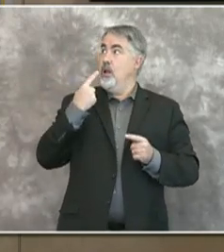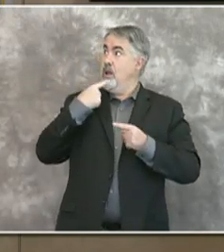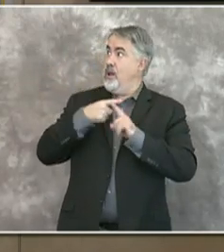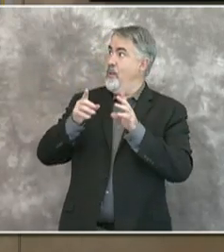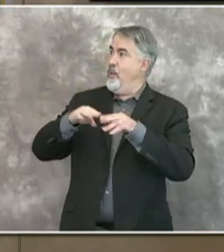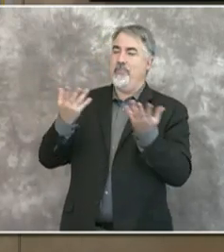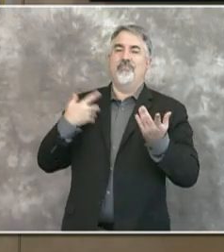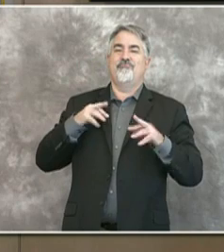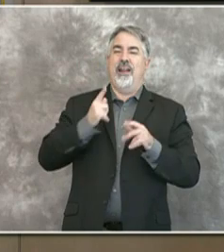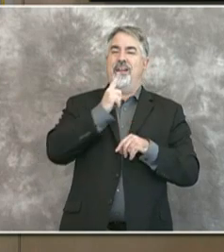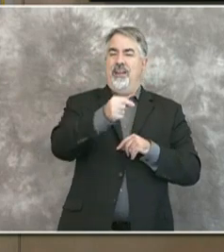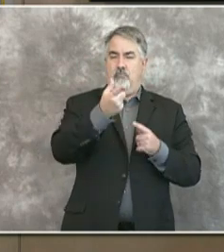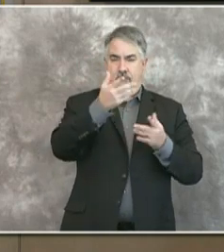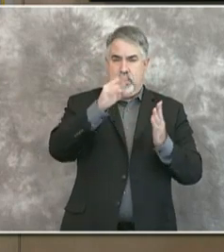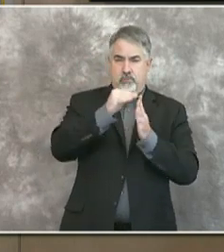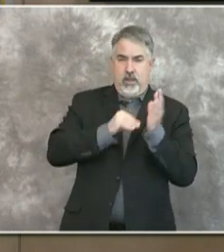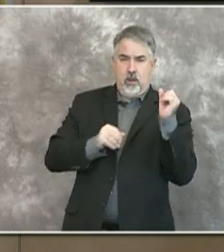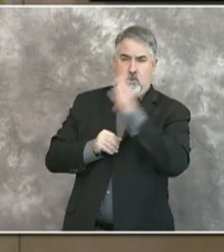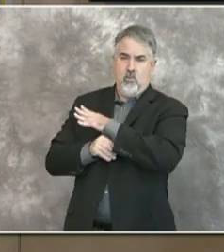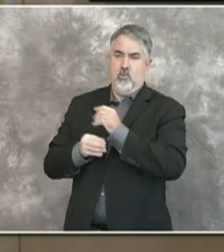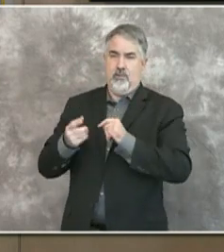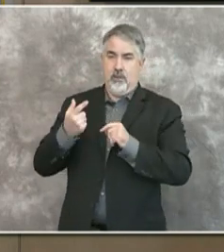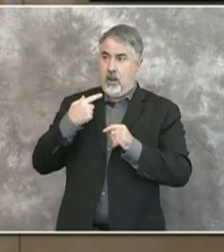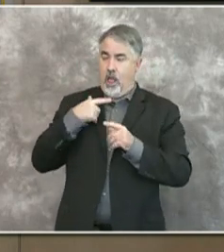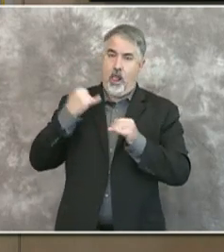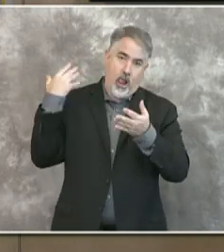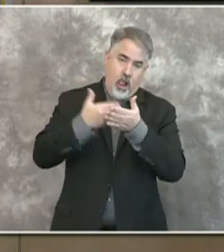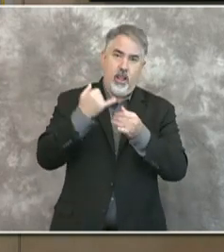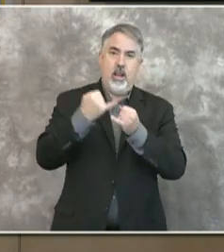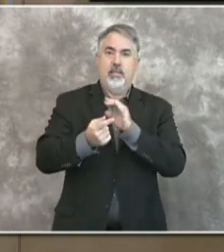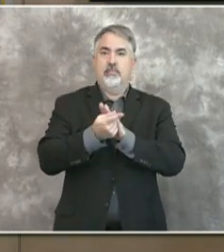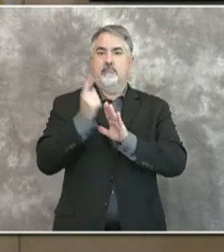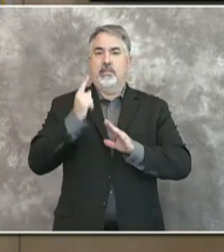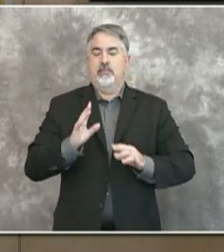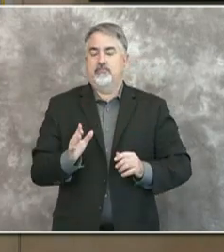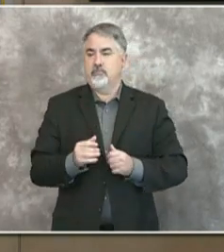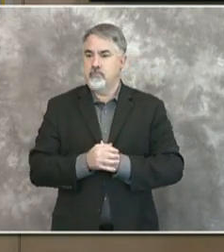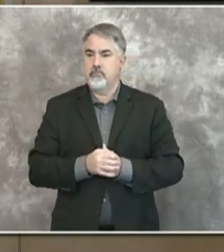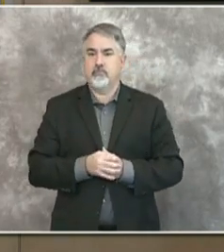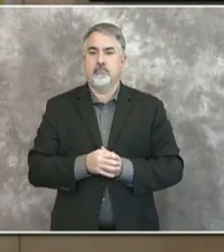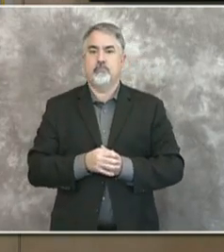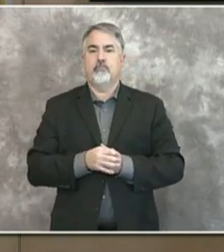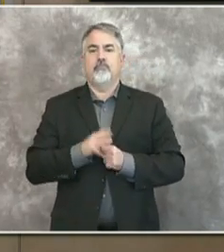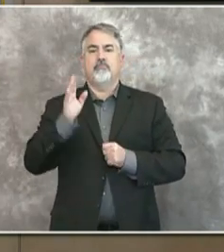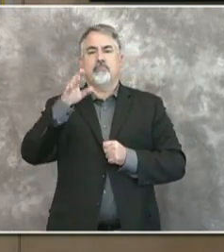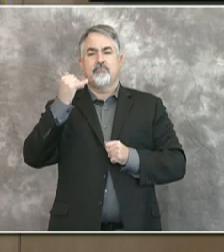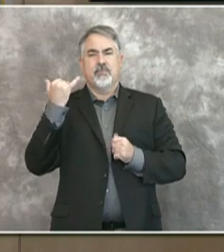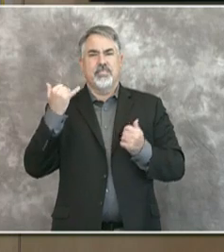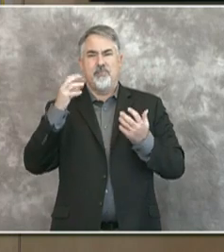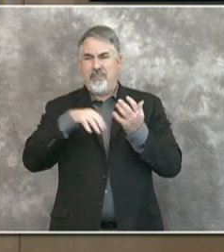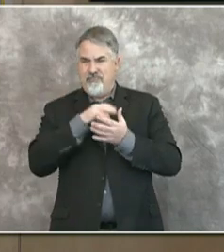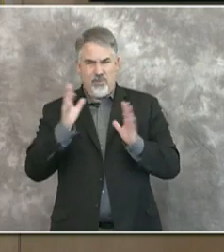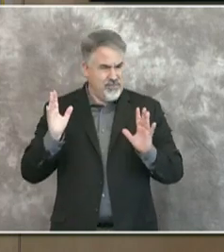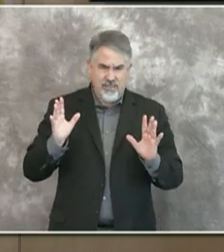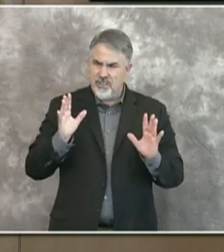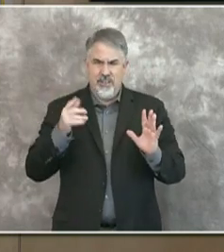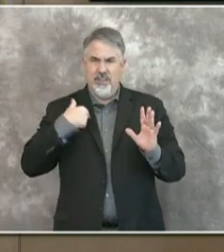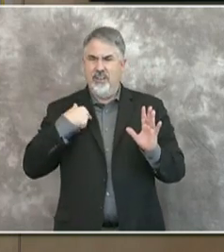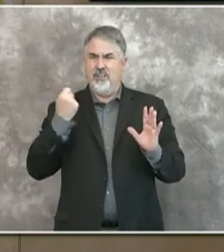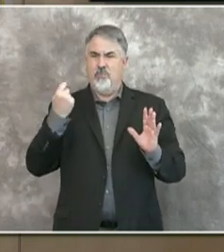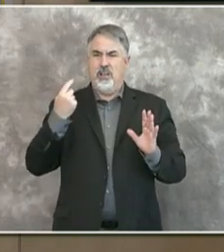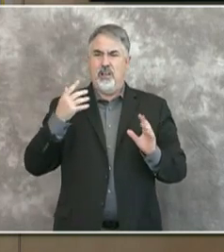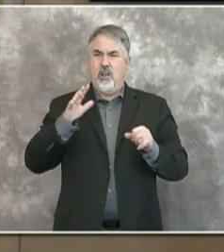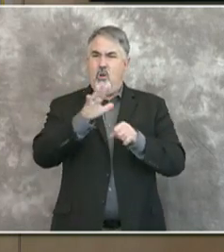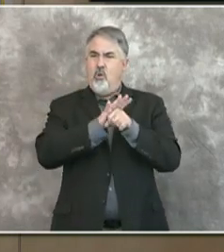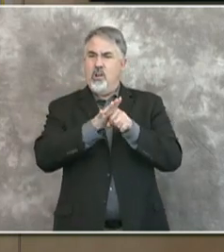these stages and phases, we will. Now, there was a fair amount of confusion around regional variance. Regional variance was